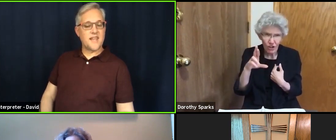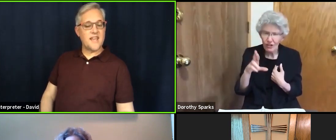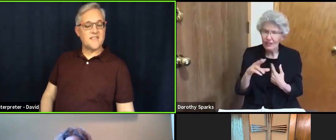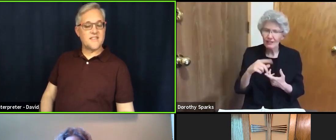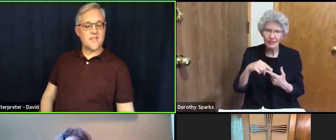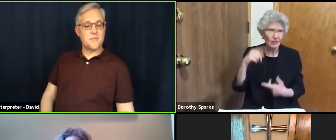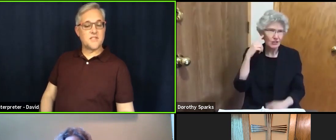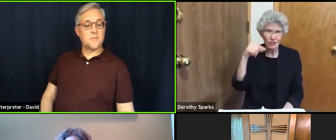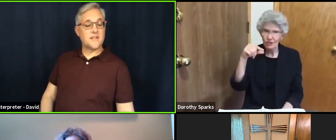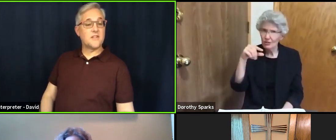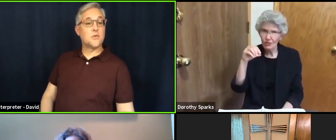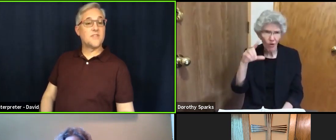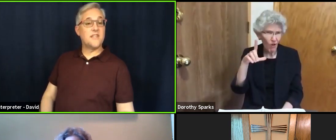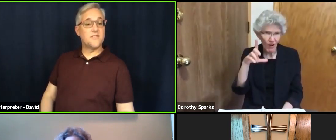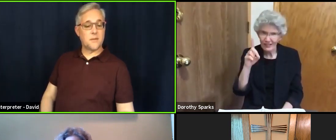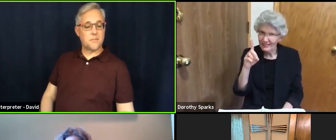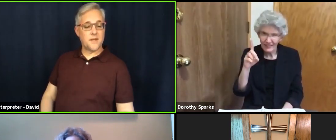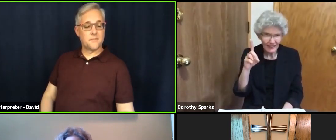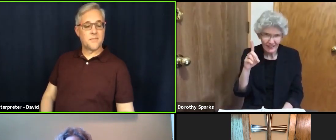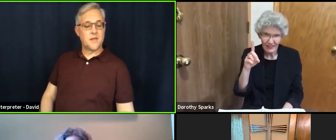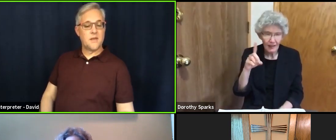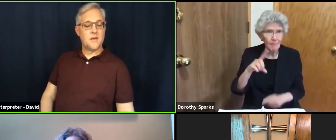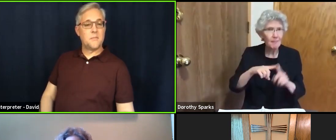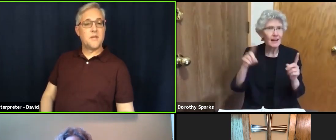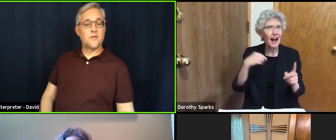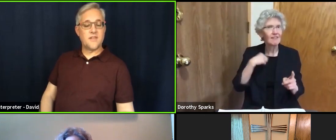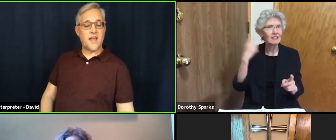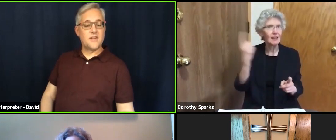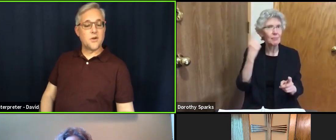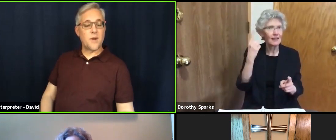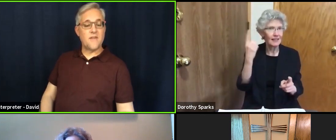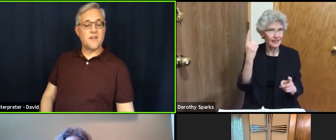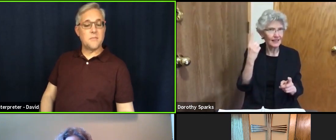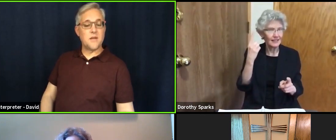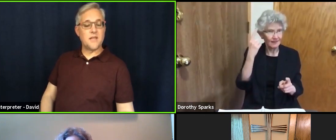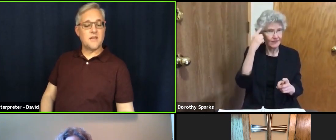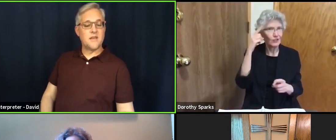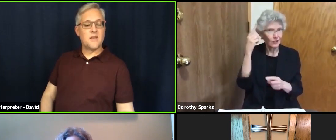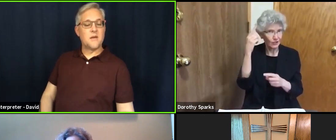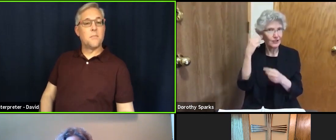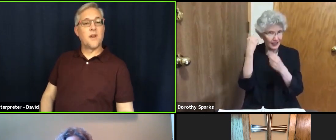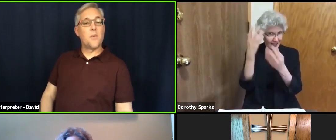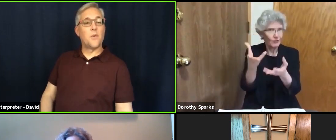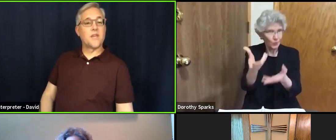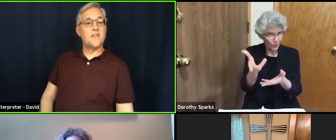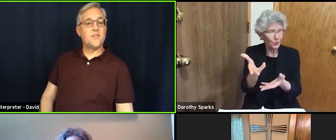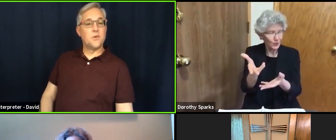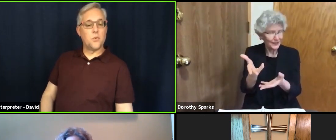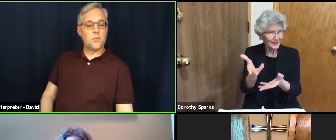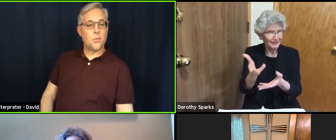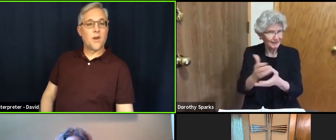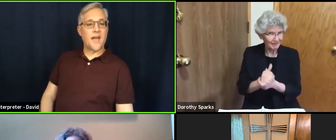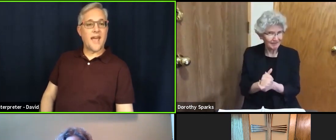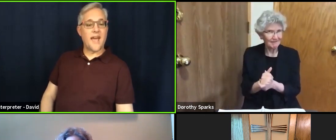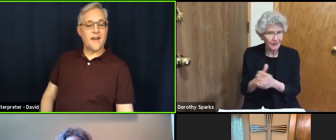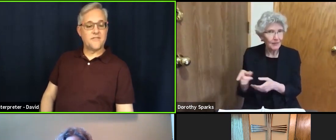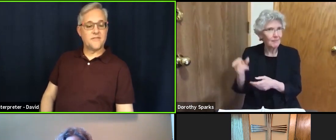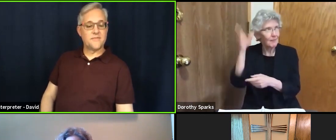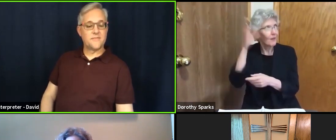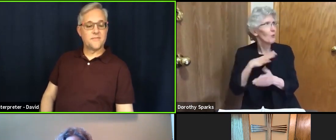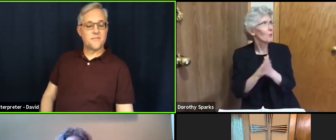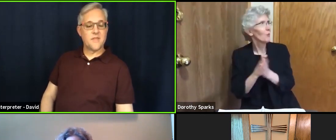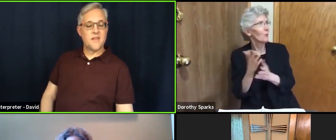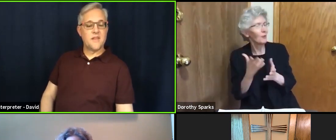The man gazed at them, expecting to receive something. Peter said, "I don't have any money, but I will give you what I